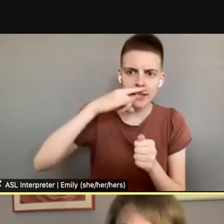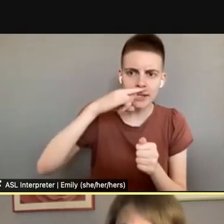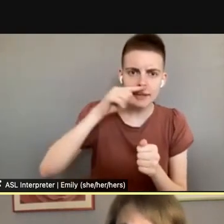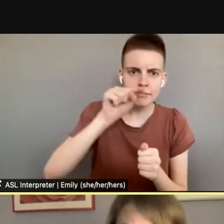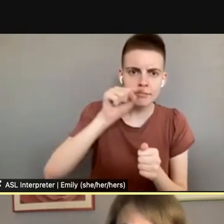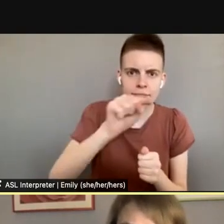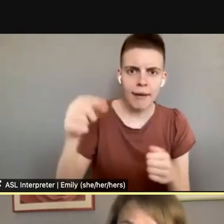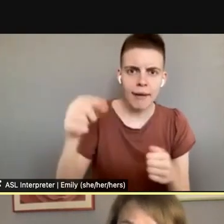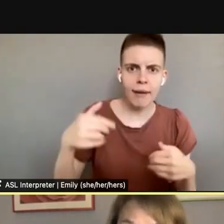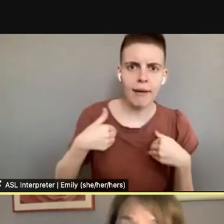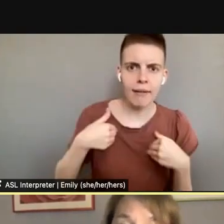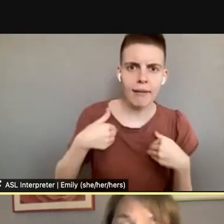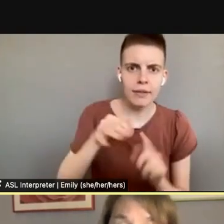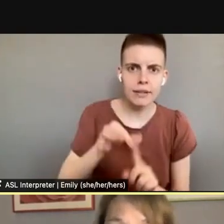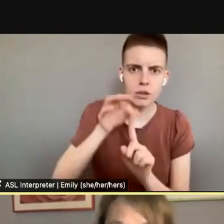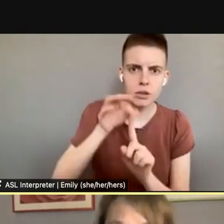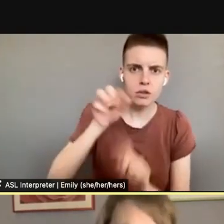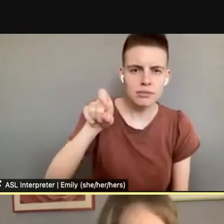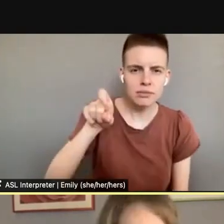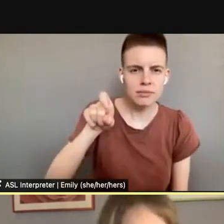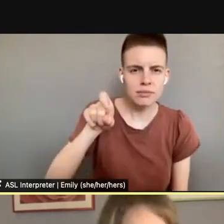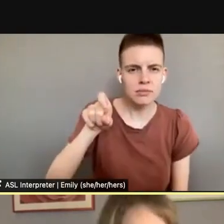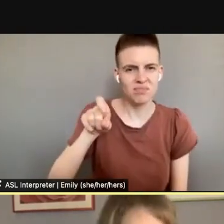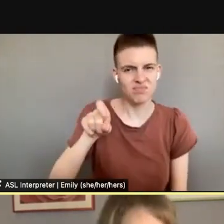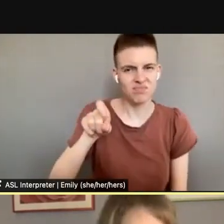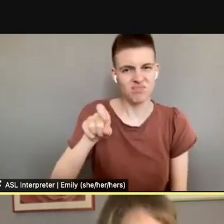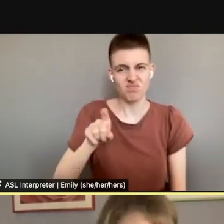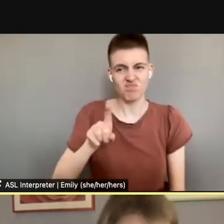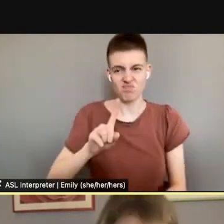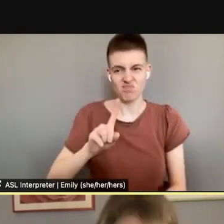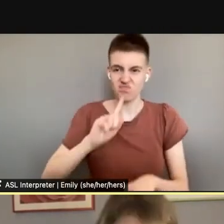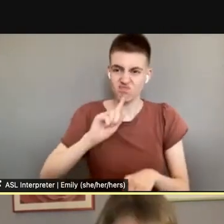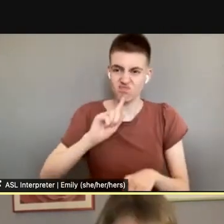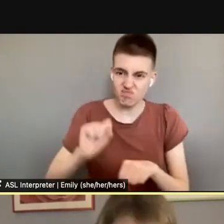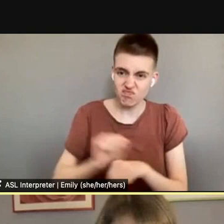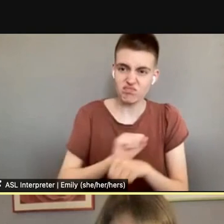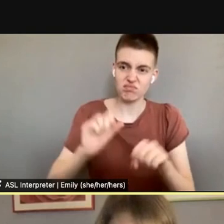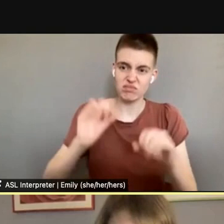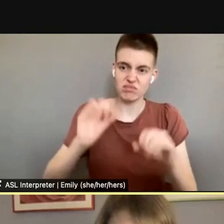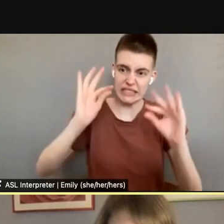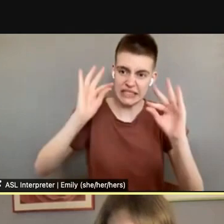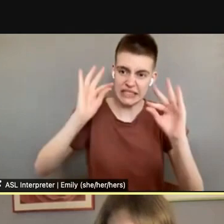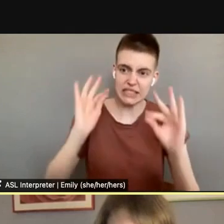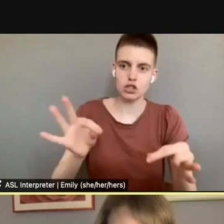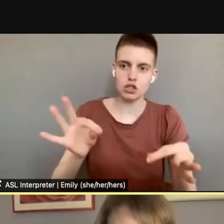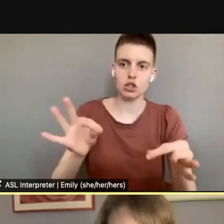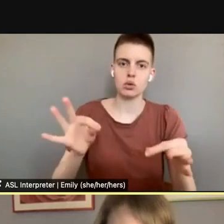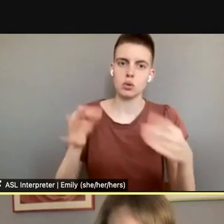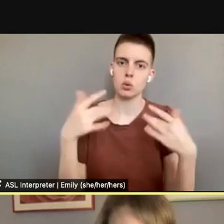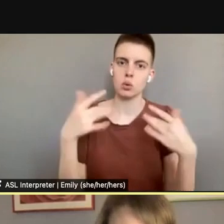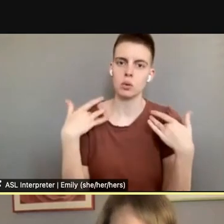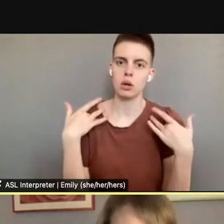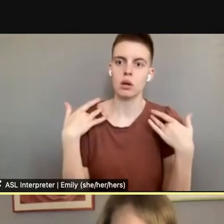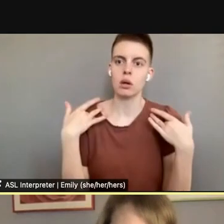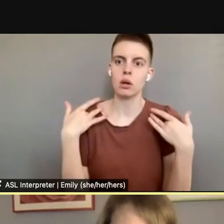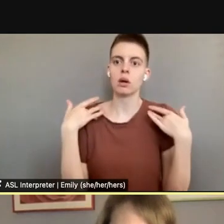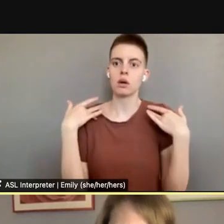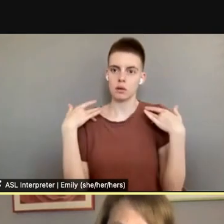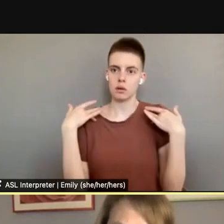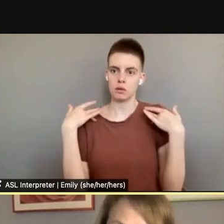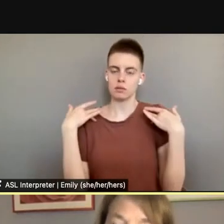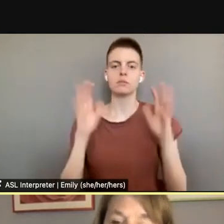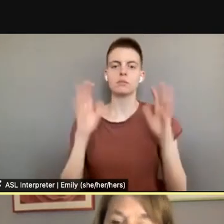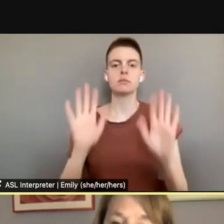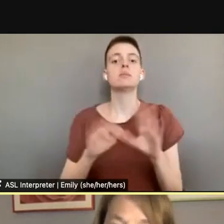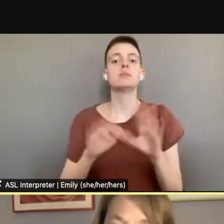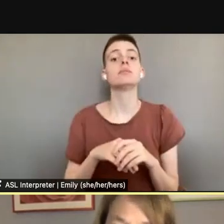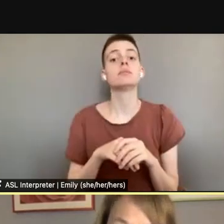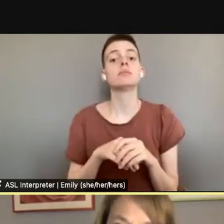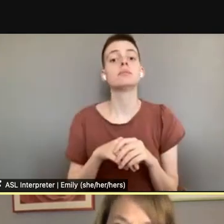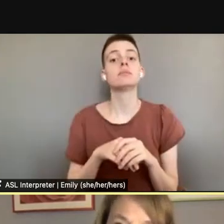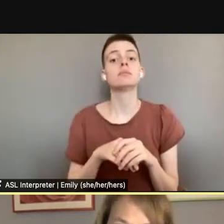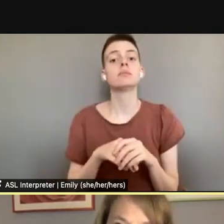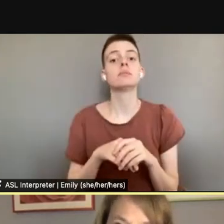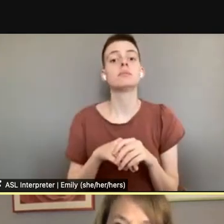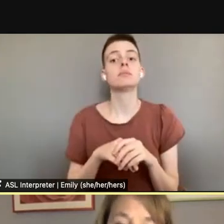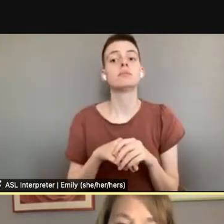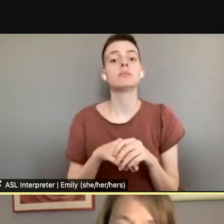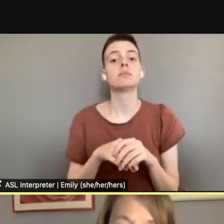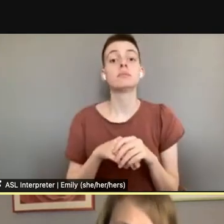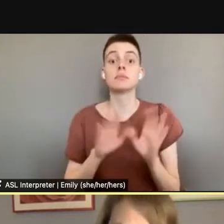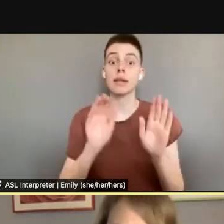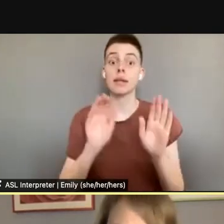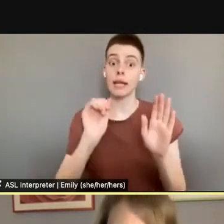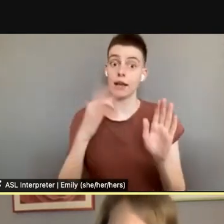a choice you make. And then, we either see the child progress and celebrate their